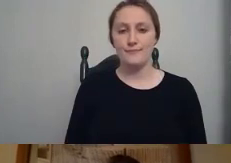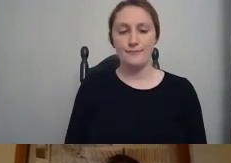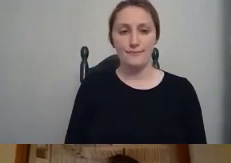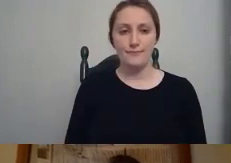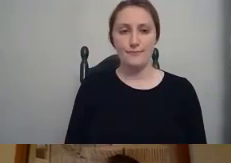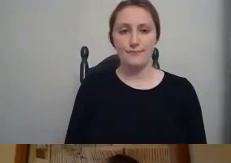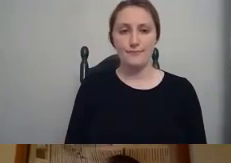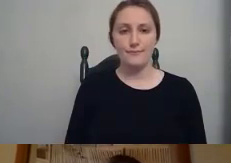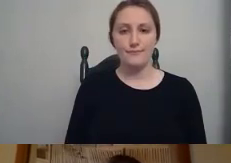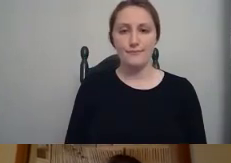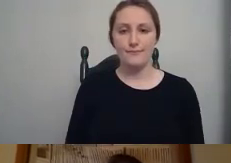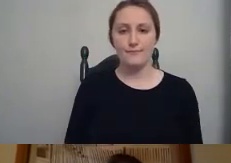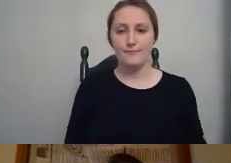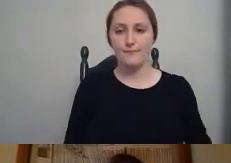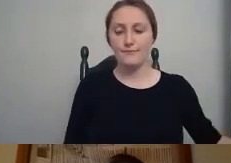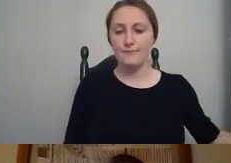Sonia.